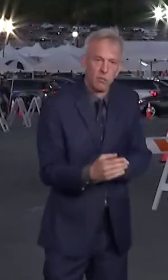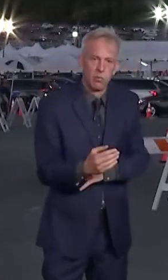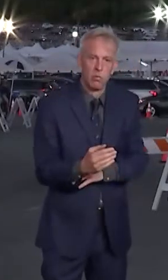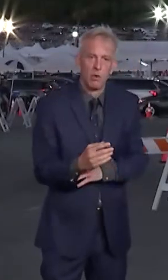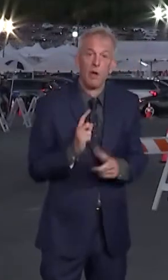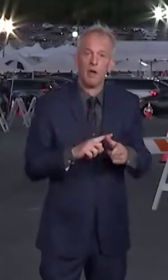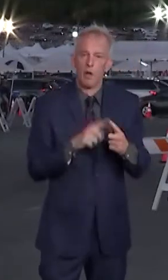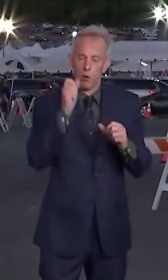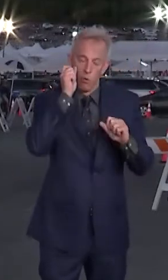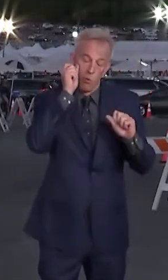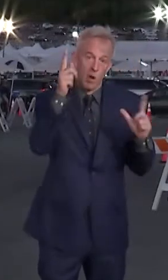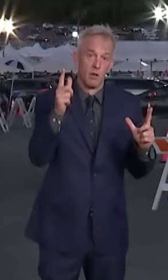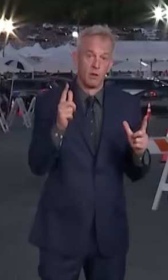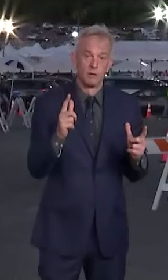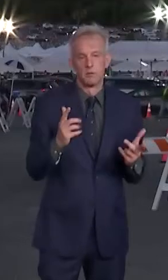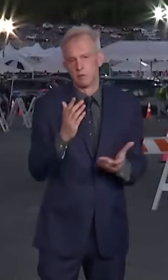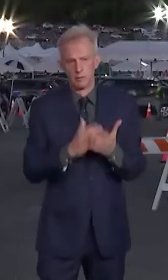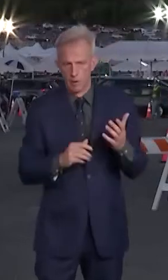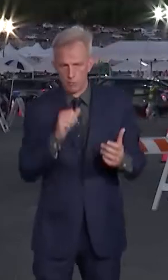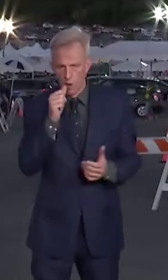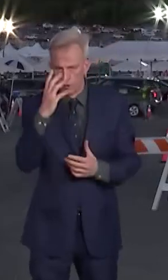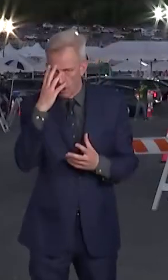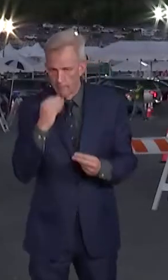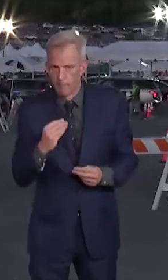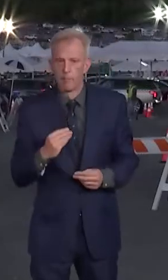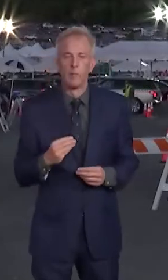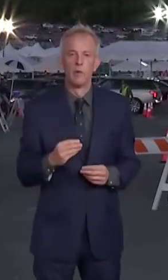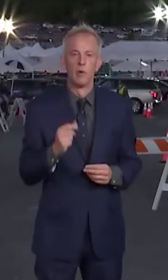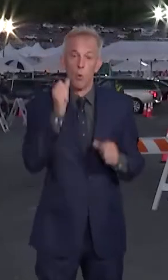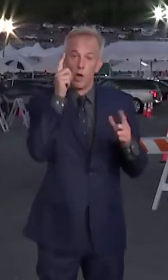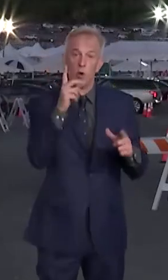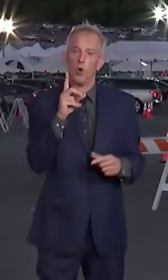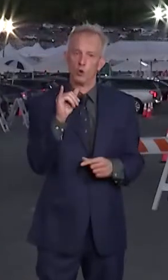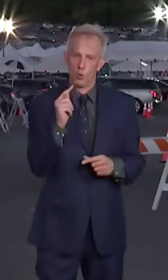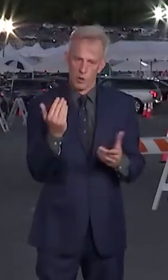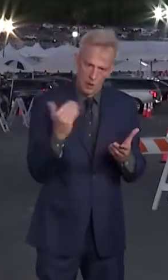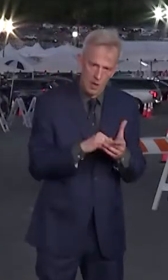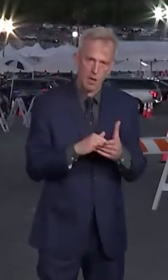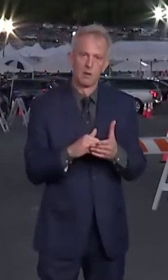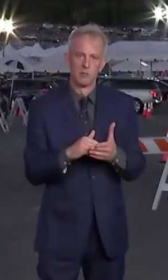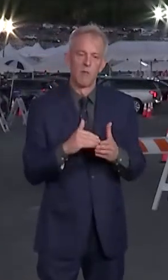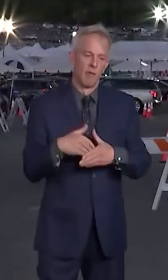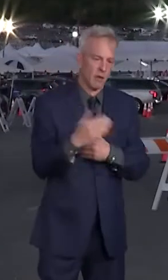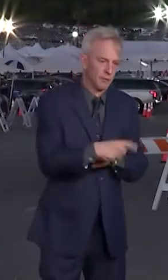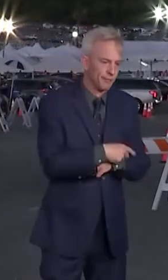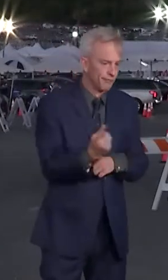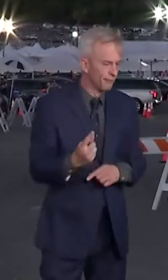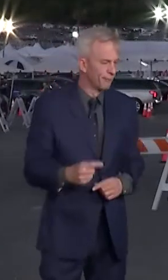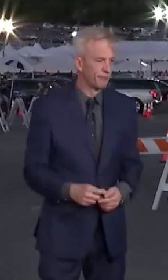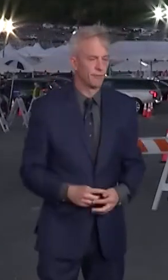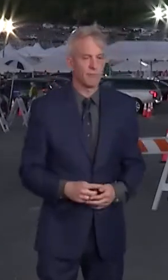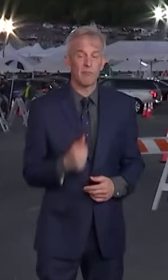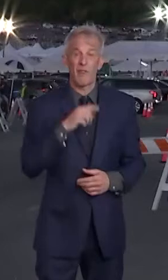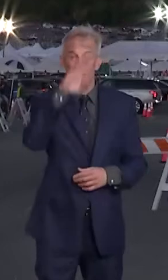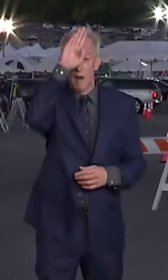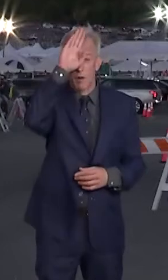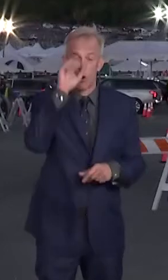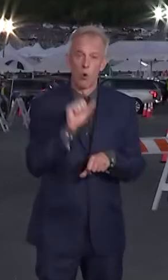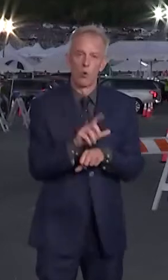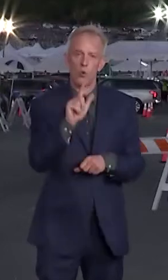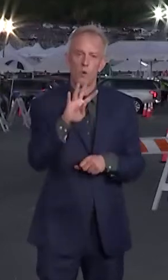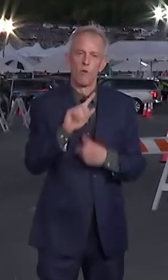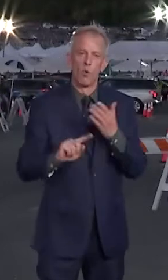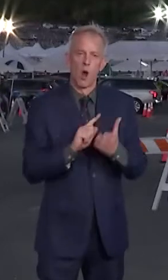waking up, although some didn't even sleep, to get the job done again the next day. We've had firefighters who have worked 24-hour